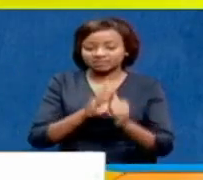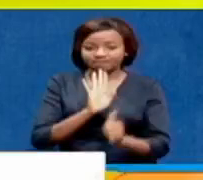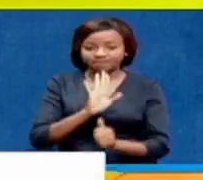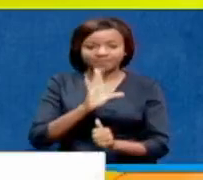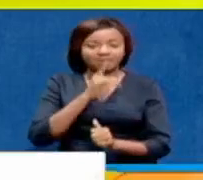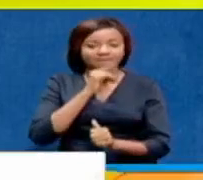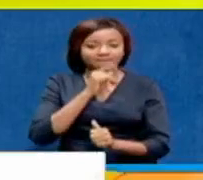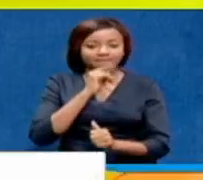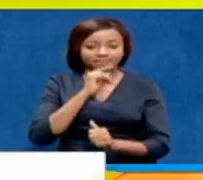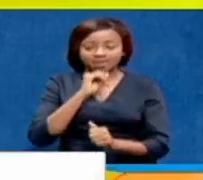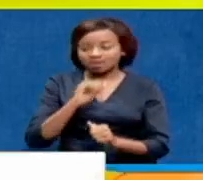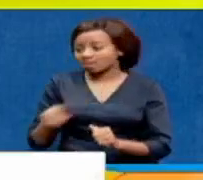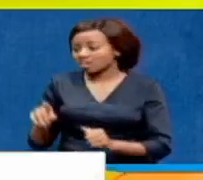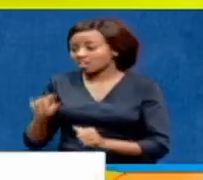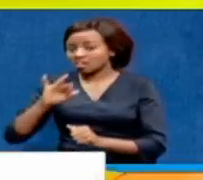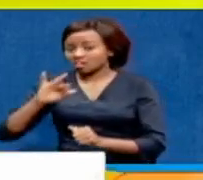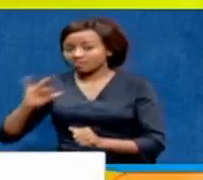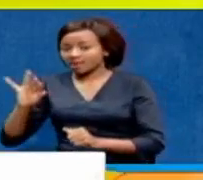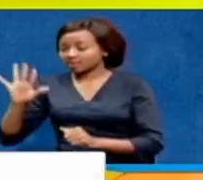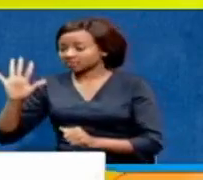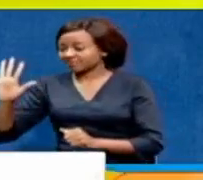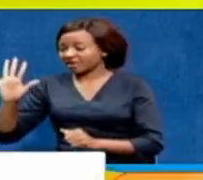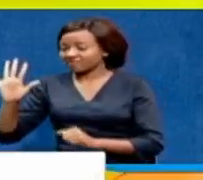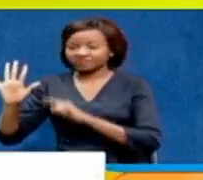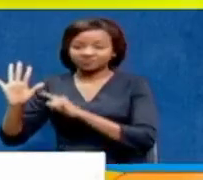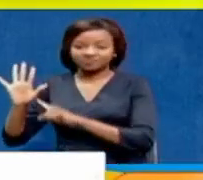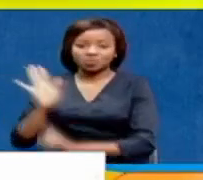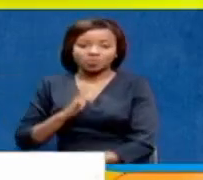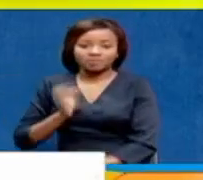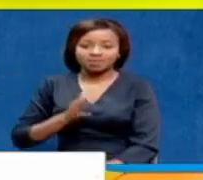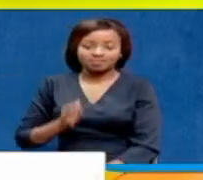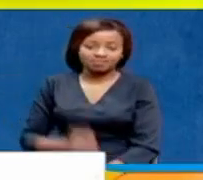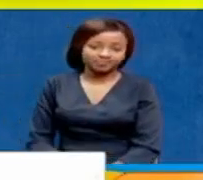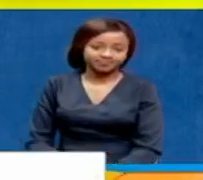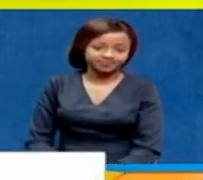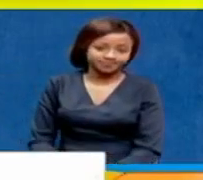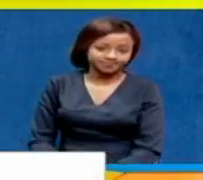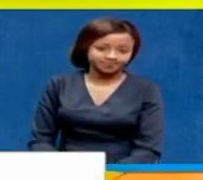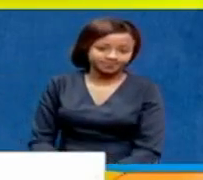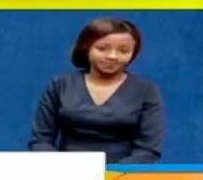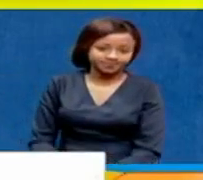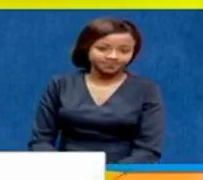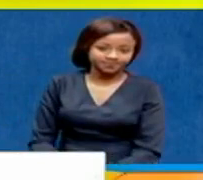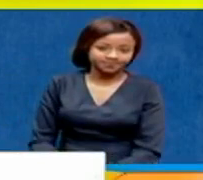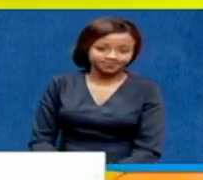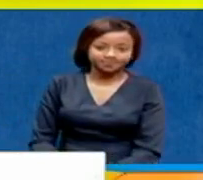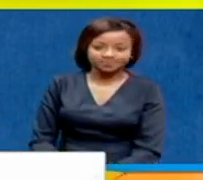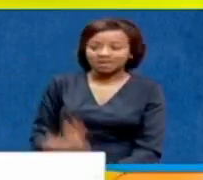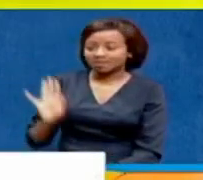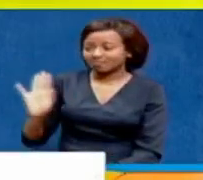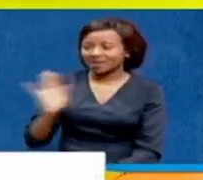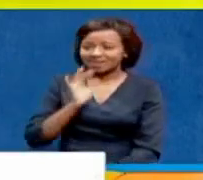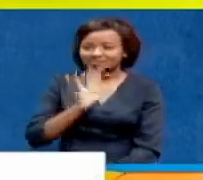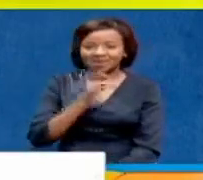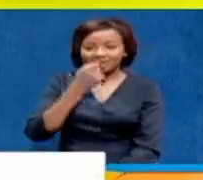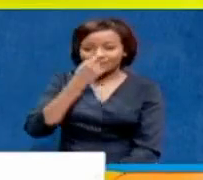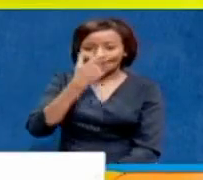these 22 being males and 5 being females. The age group